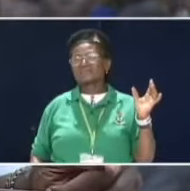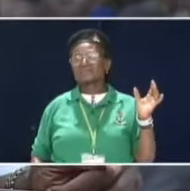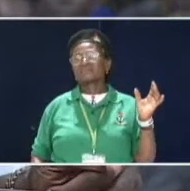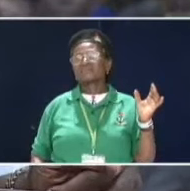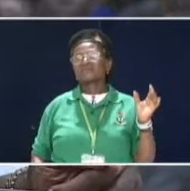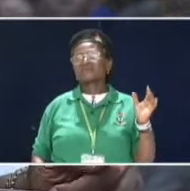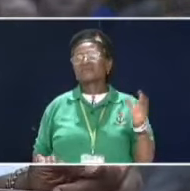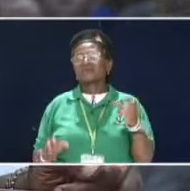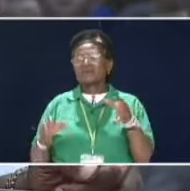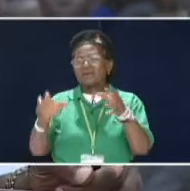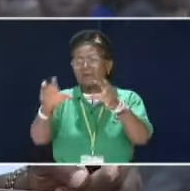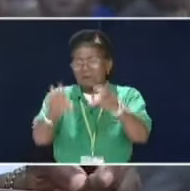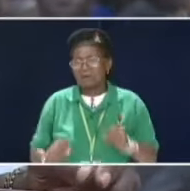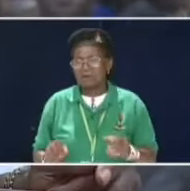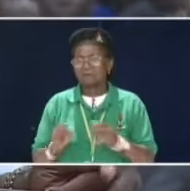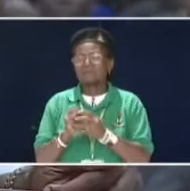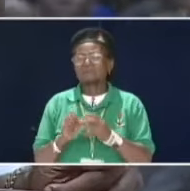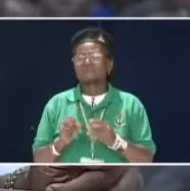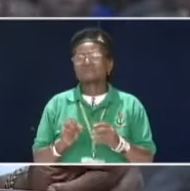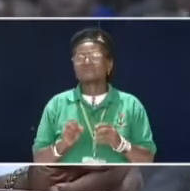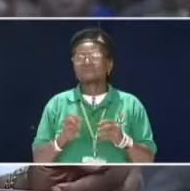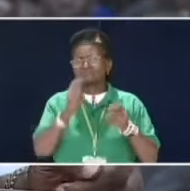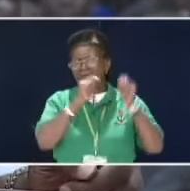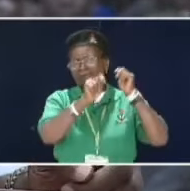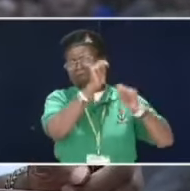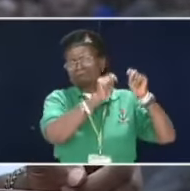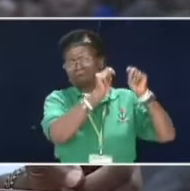kidnappers, terrorists,